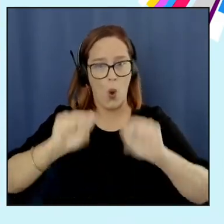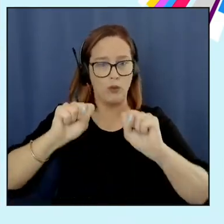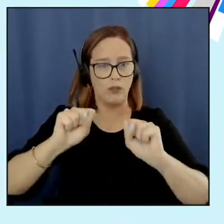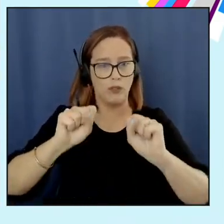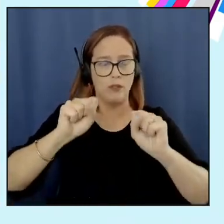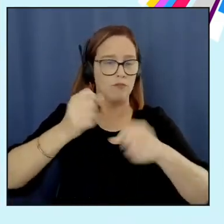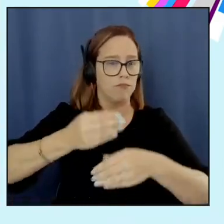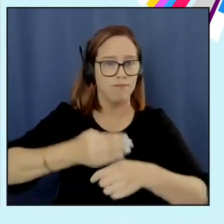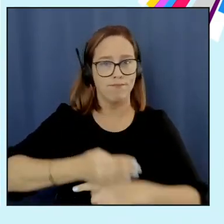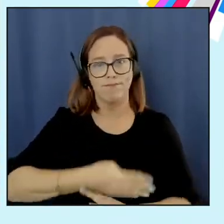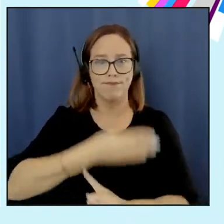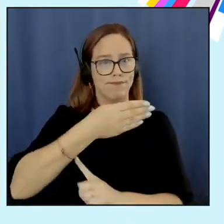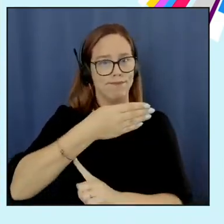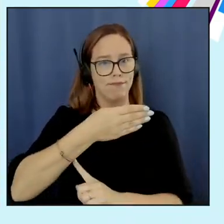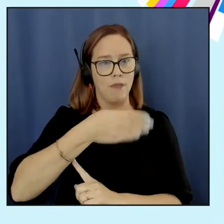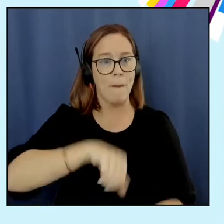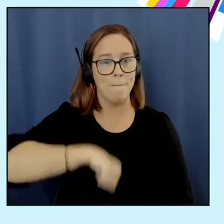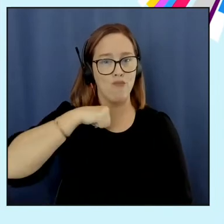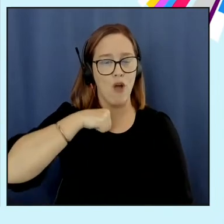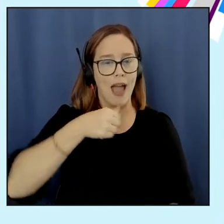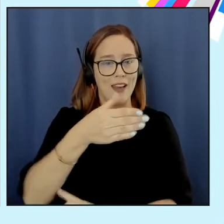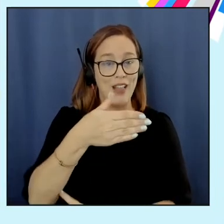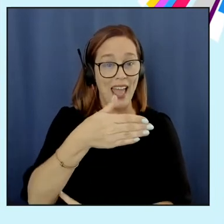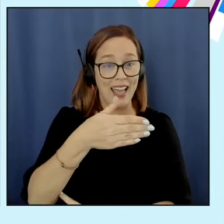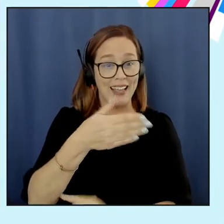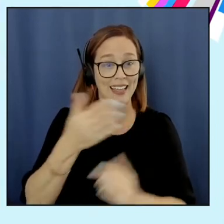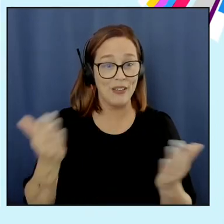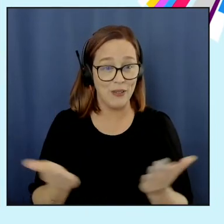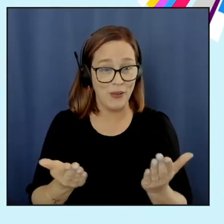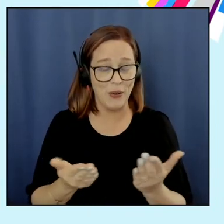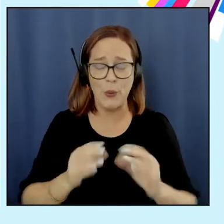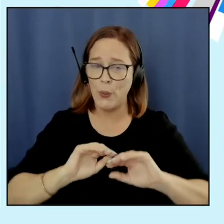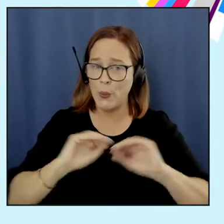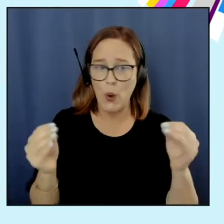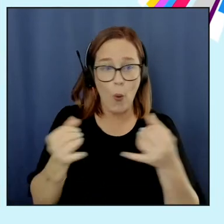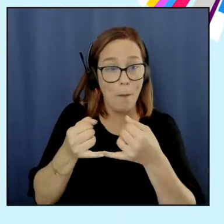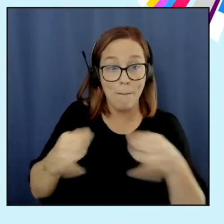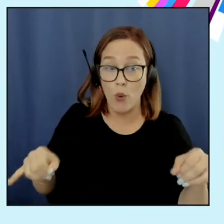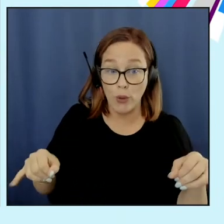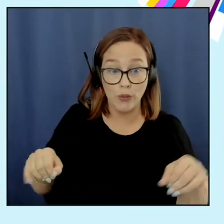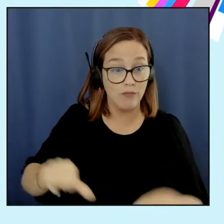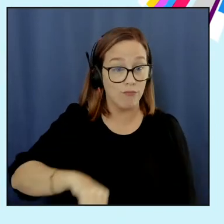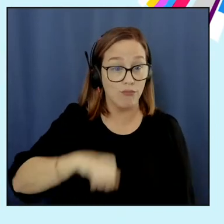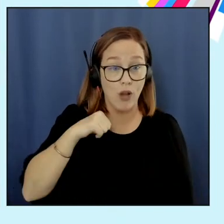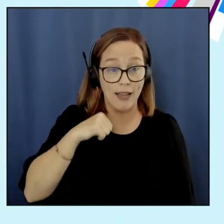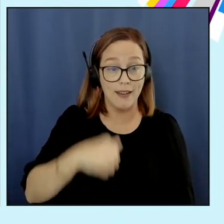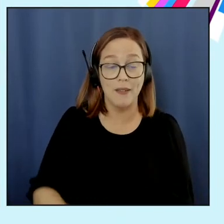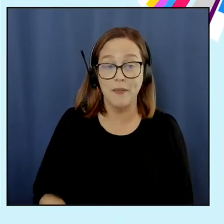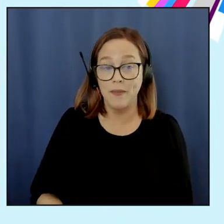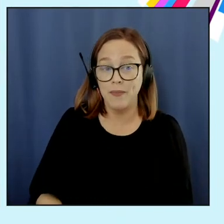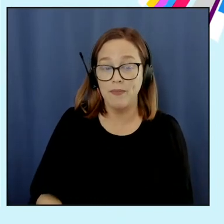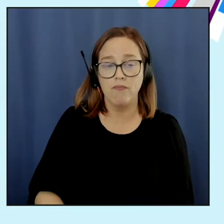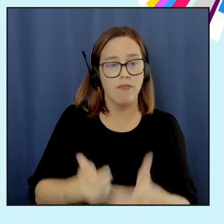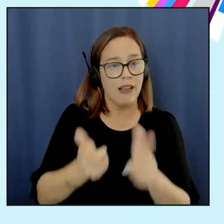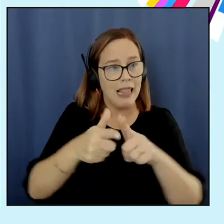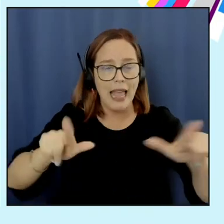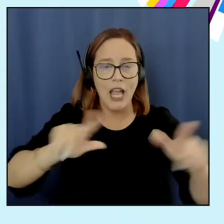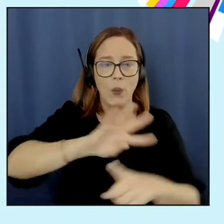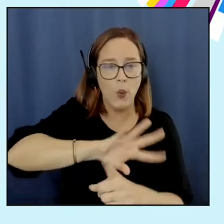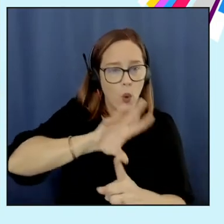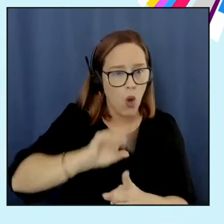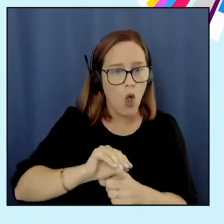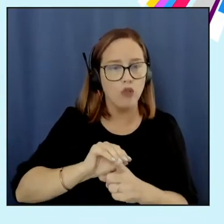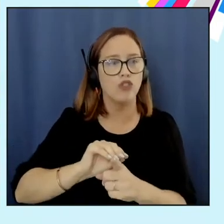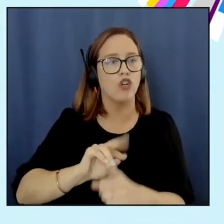lot of pride in our heart. Pride has no borders in terms of geographies, language, culture, race and